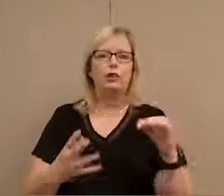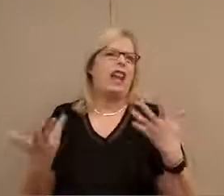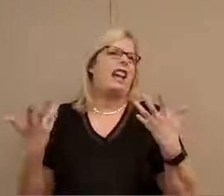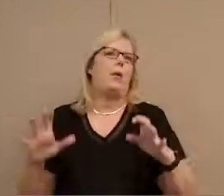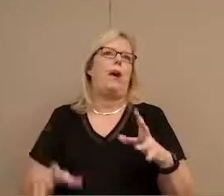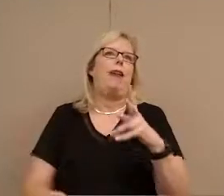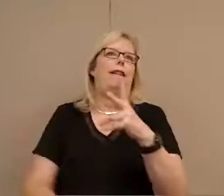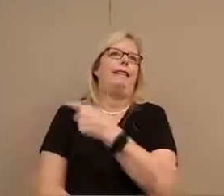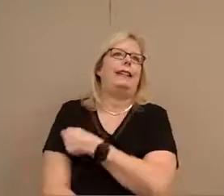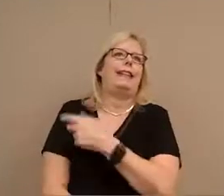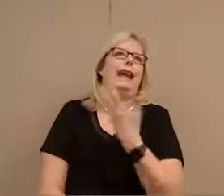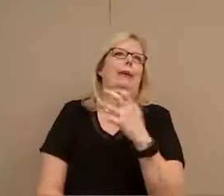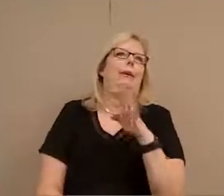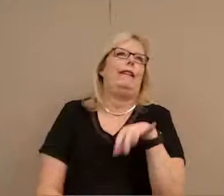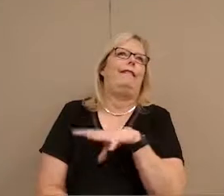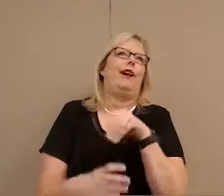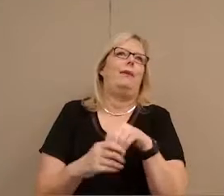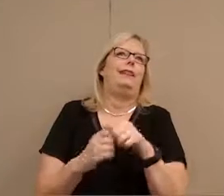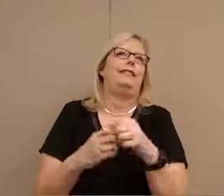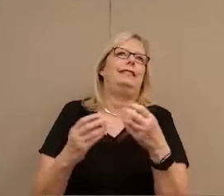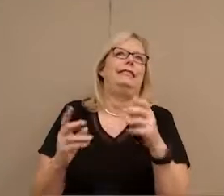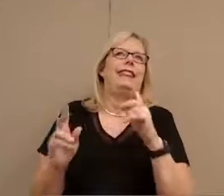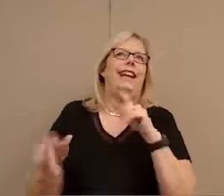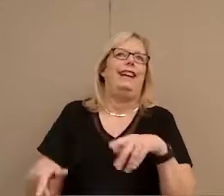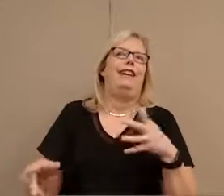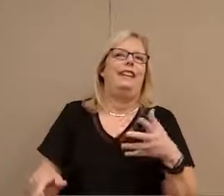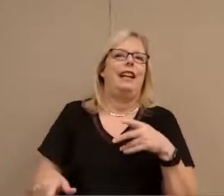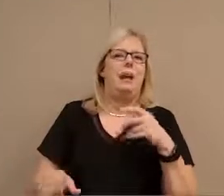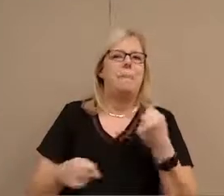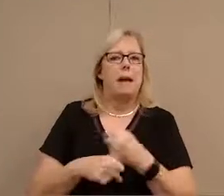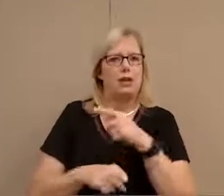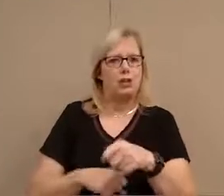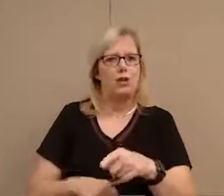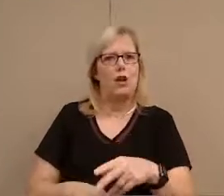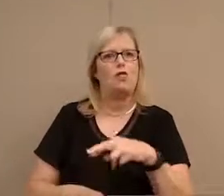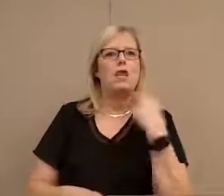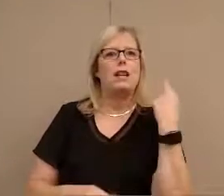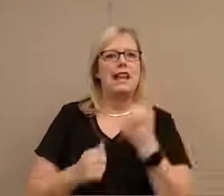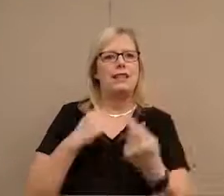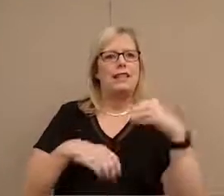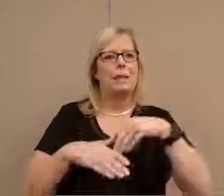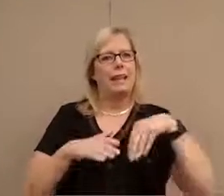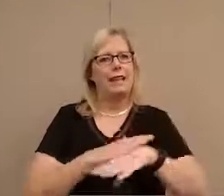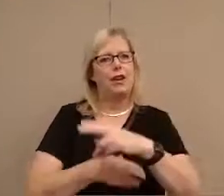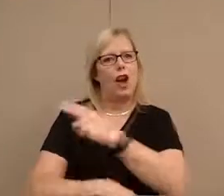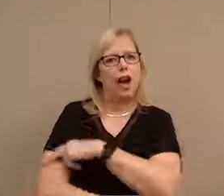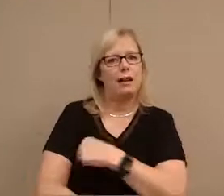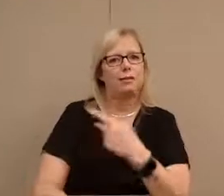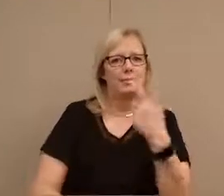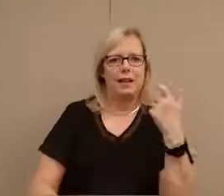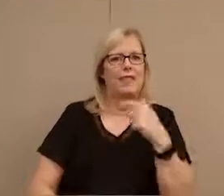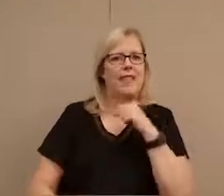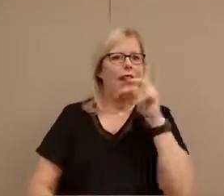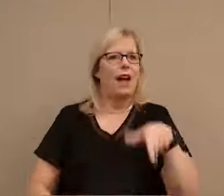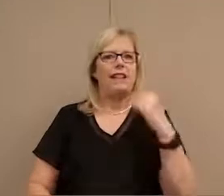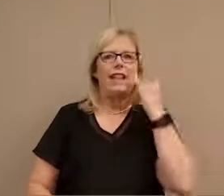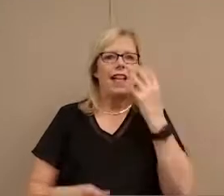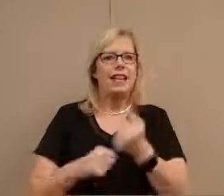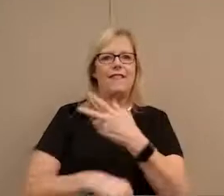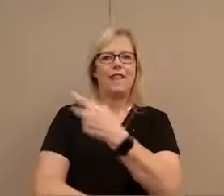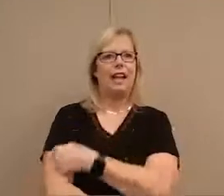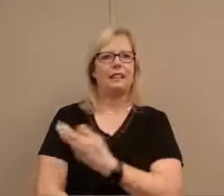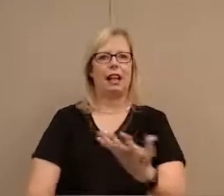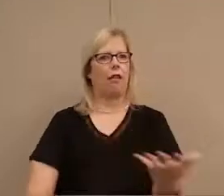be a part of the solution are putting yous at risk every time they come in, because then they don't have to do that if they go get